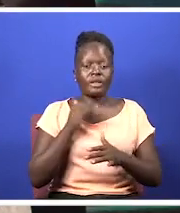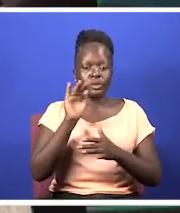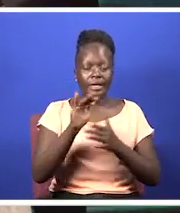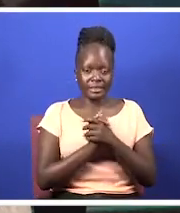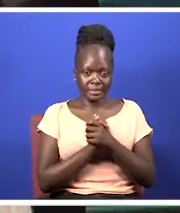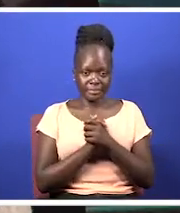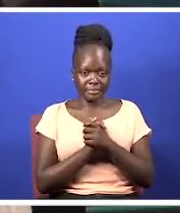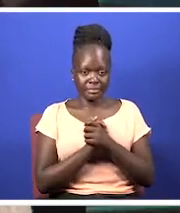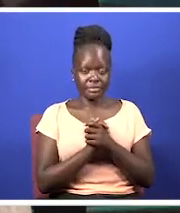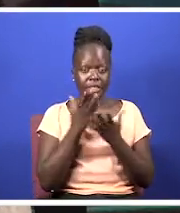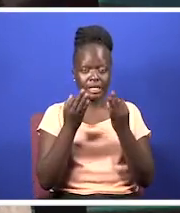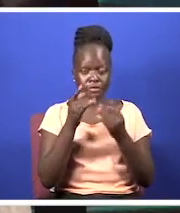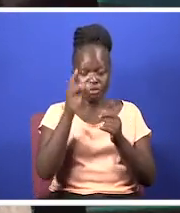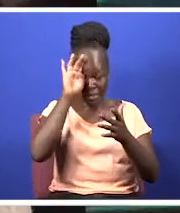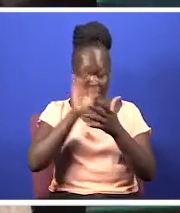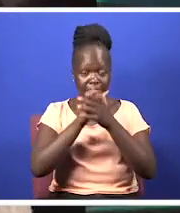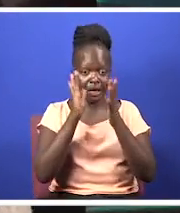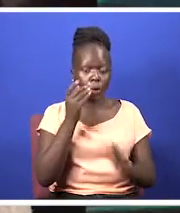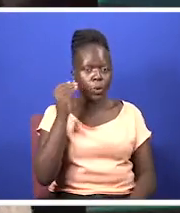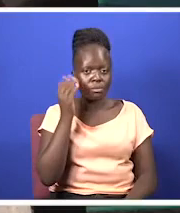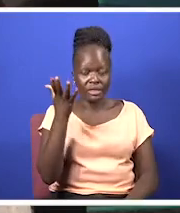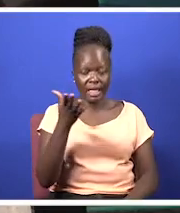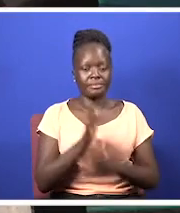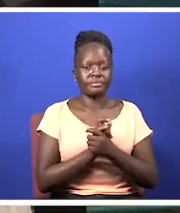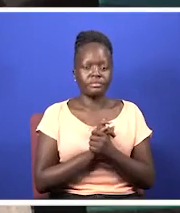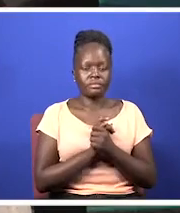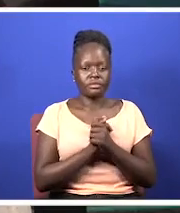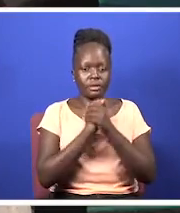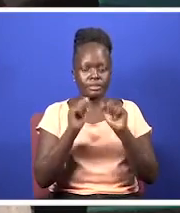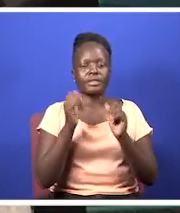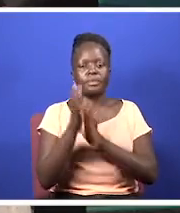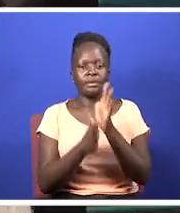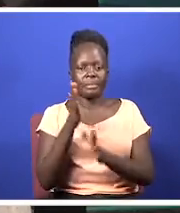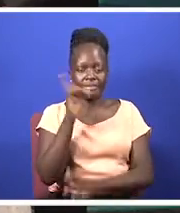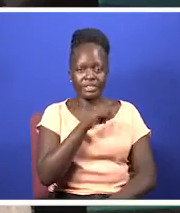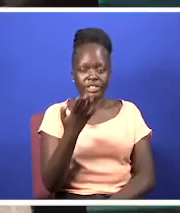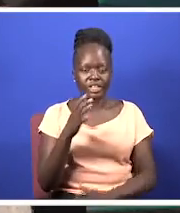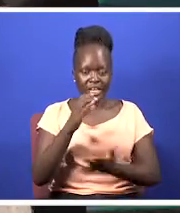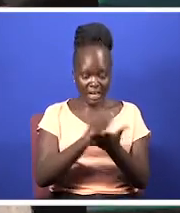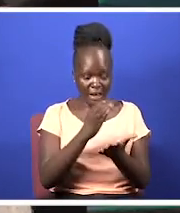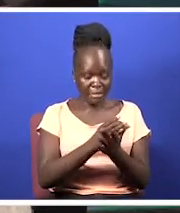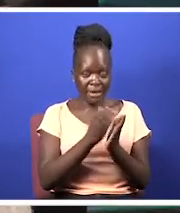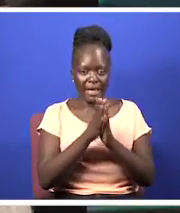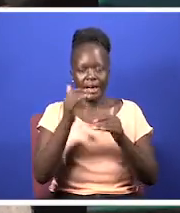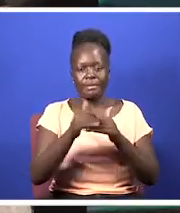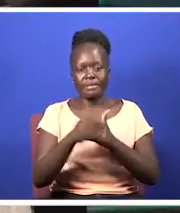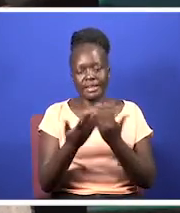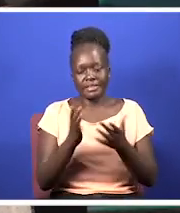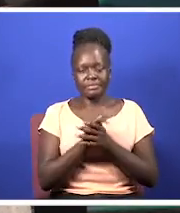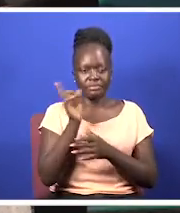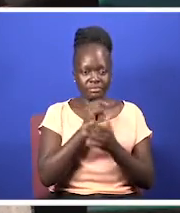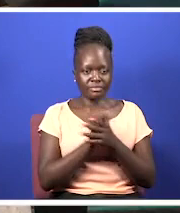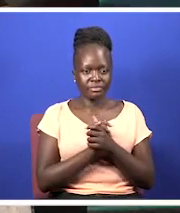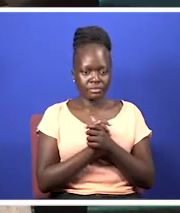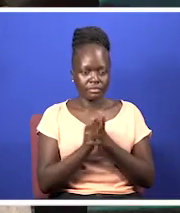ask, if you're a believer at home, maybe you're alone, that you prepare, take the cup and take the